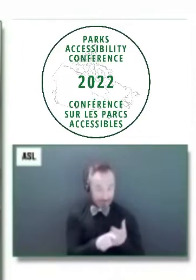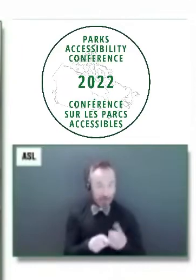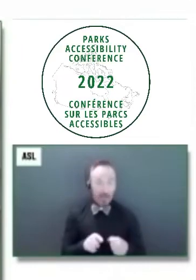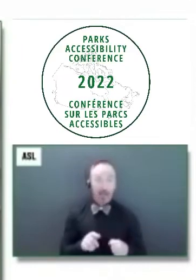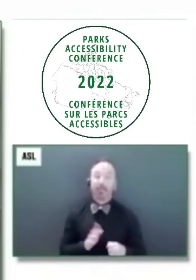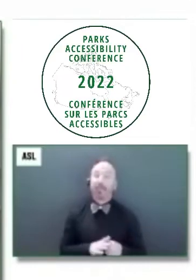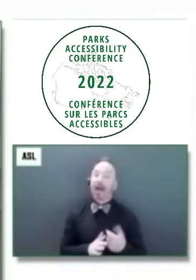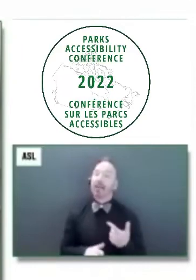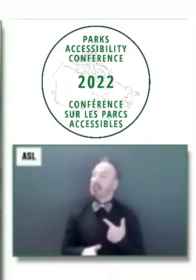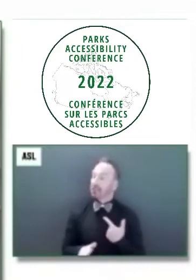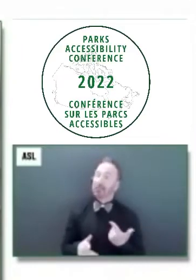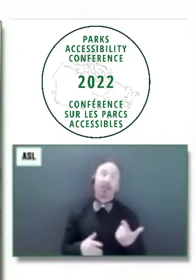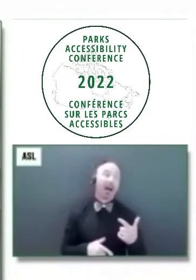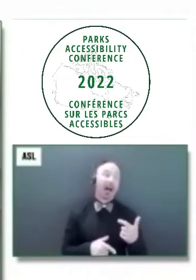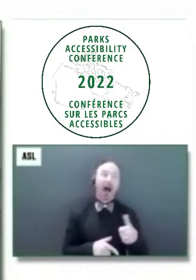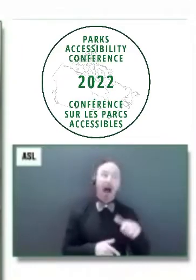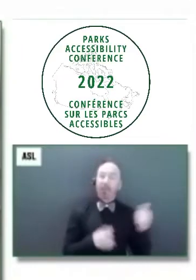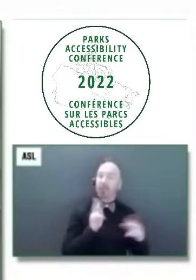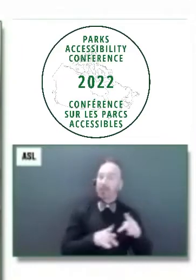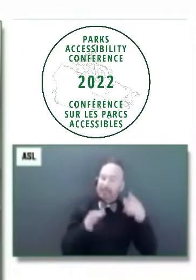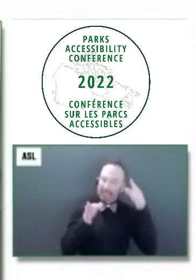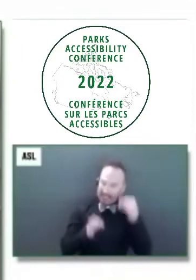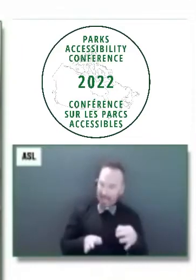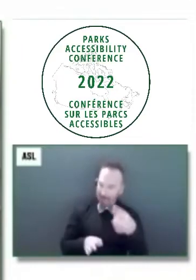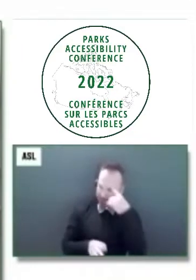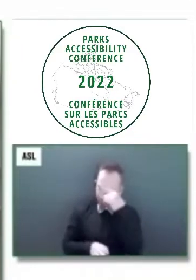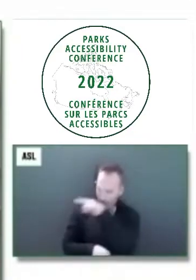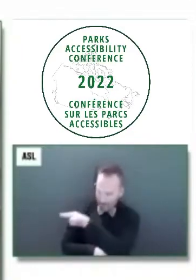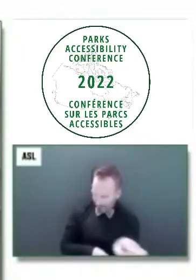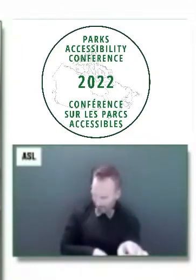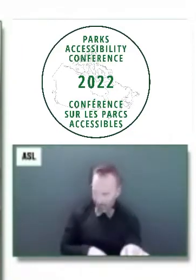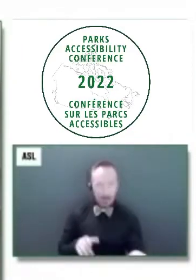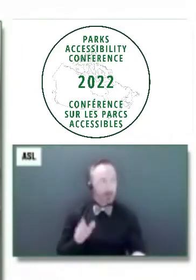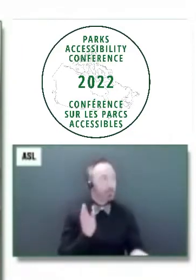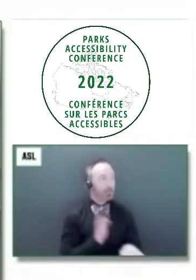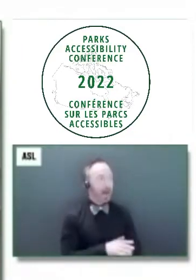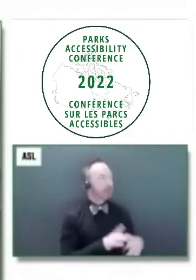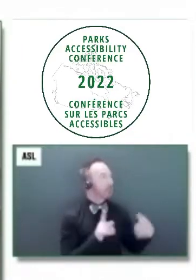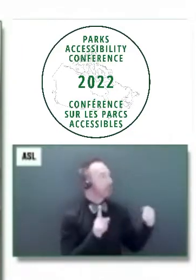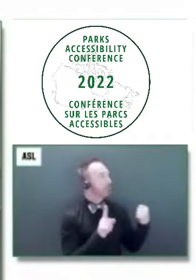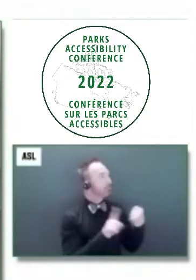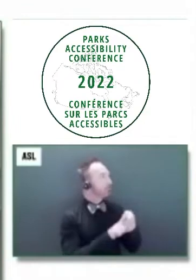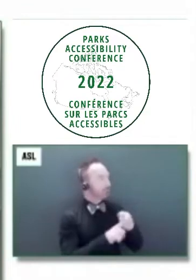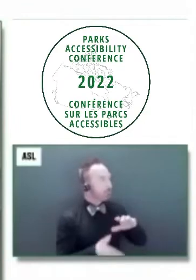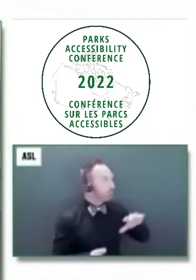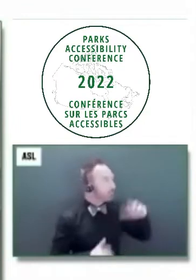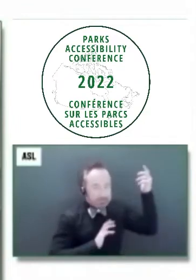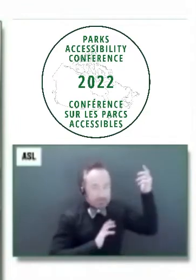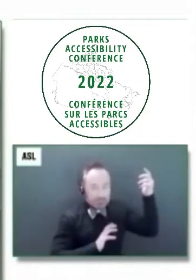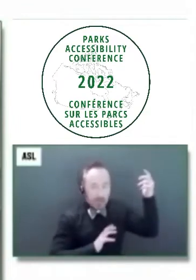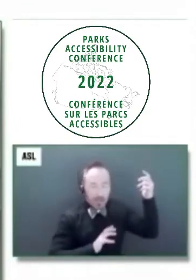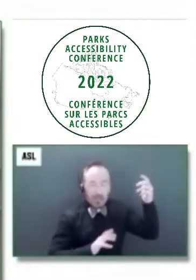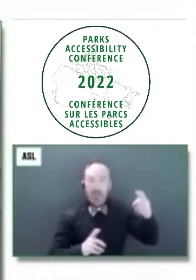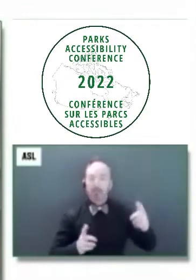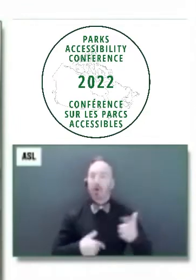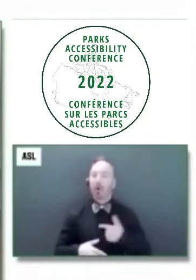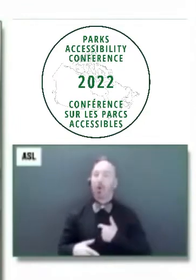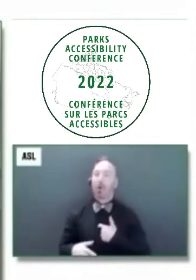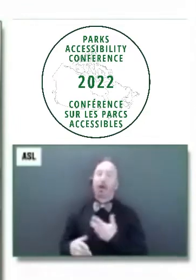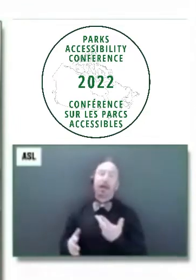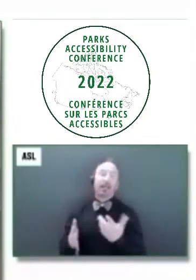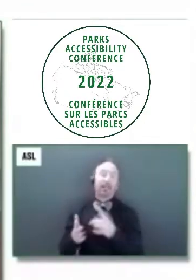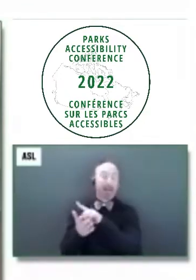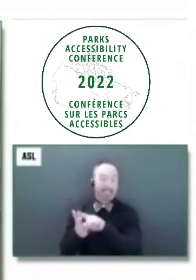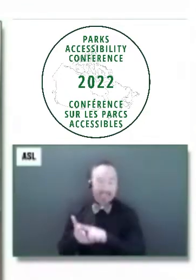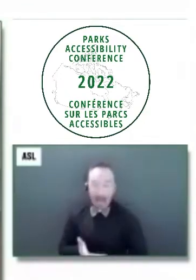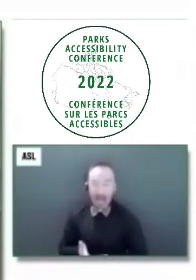with devastatingly negative consequences. Accessibility by design, an avenue of systemic change, sometimes naively